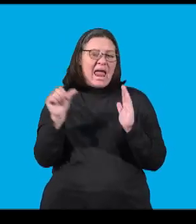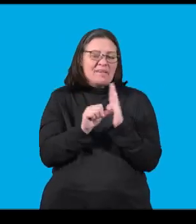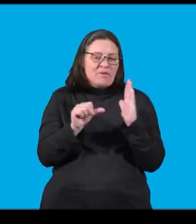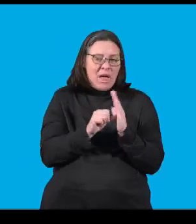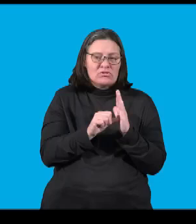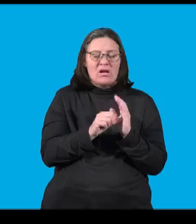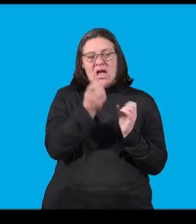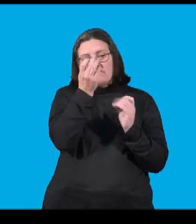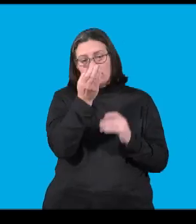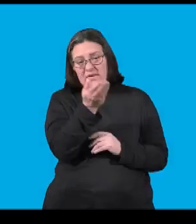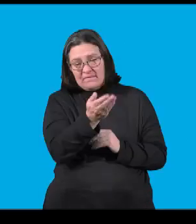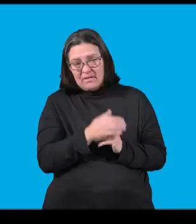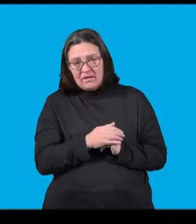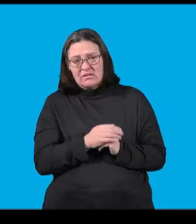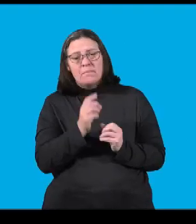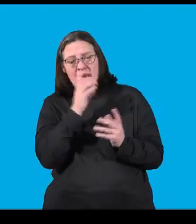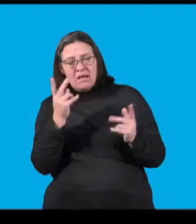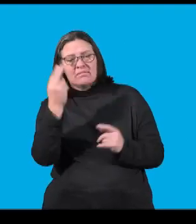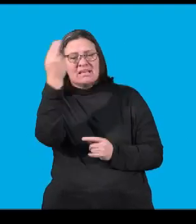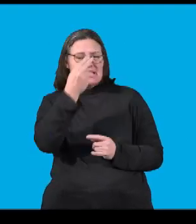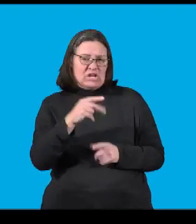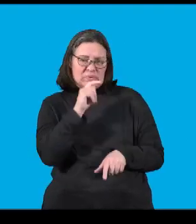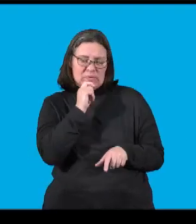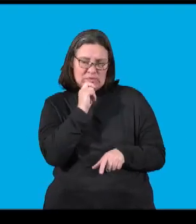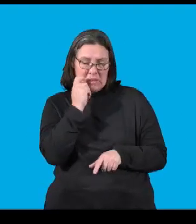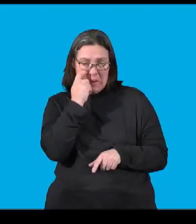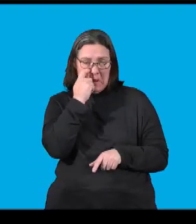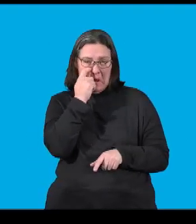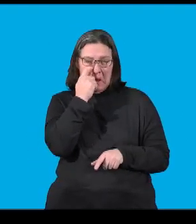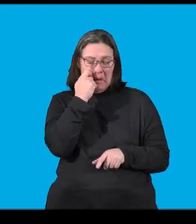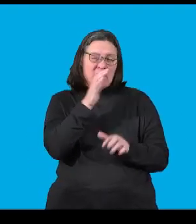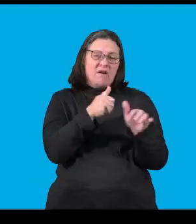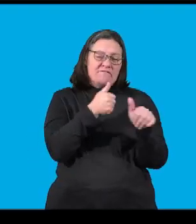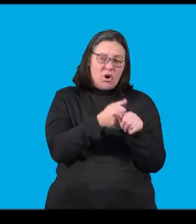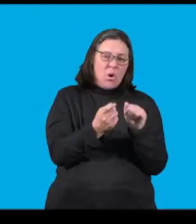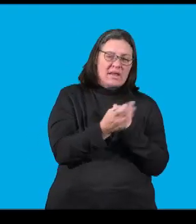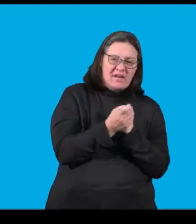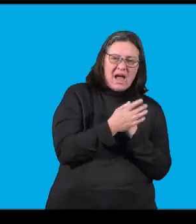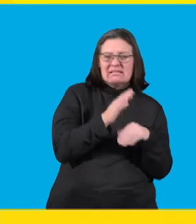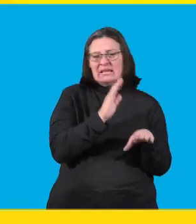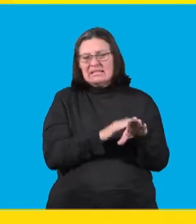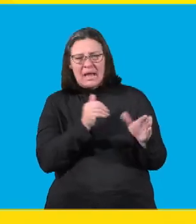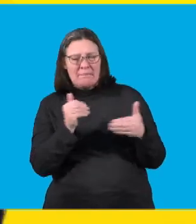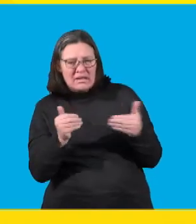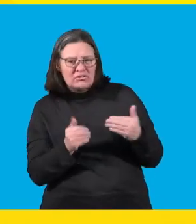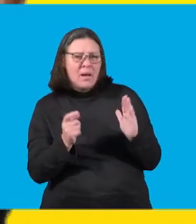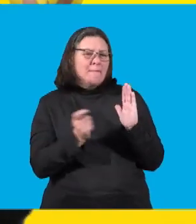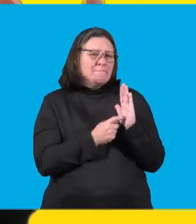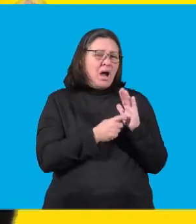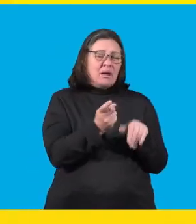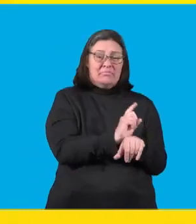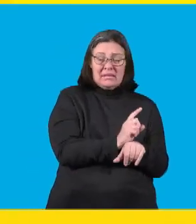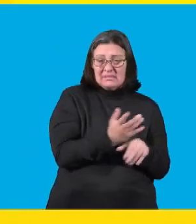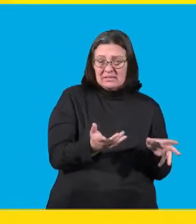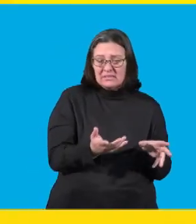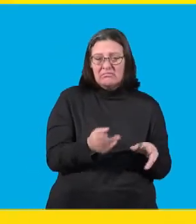key information. And often, as you saw, we need to use sketches, all right? If you follow all the advice, looking at your time management, mark a